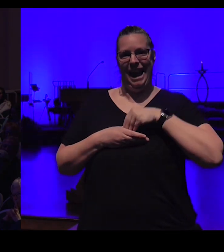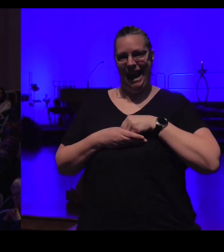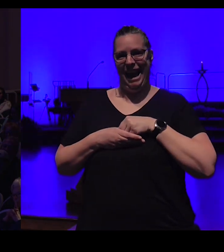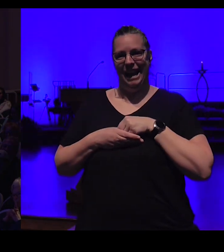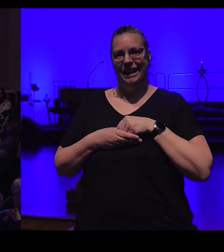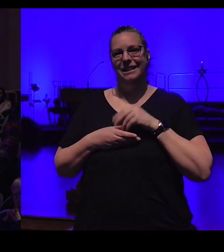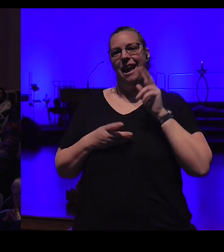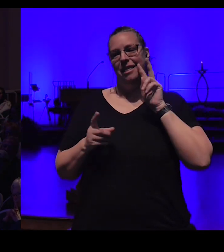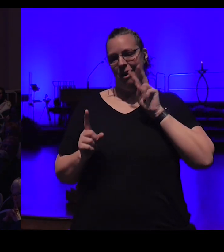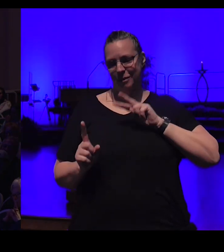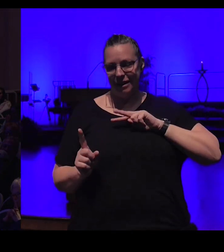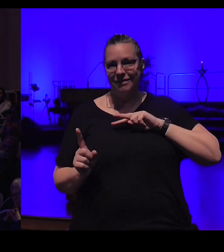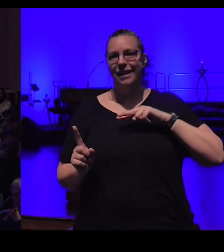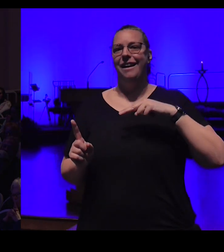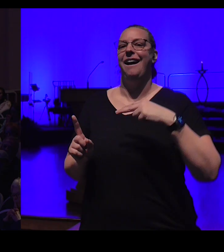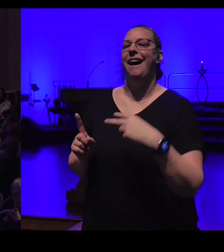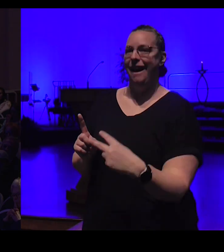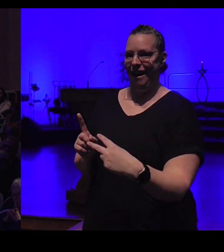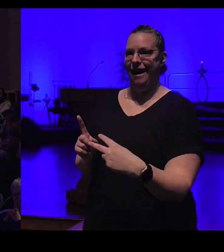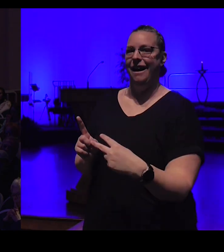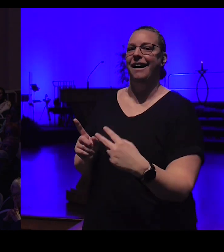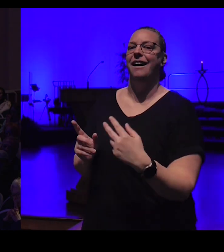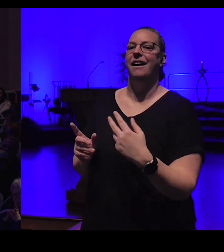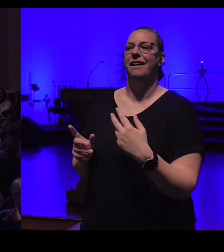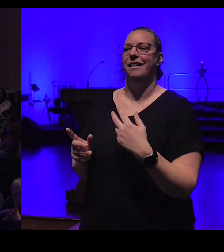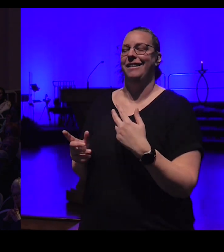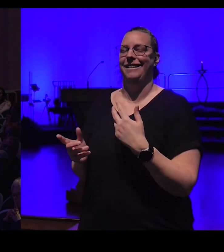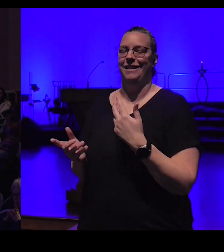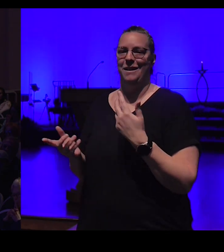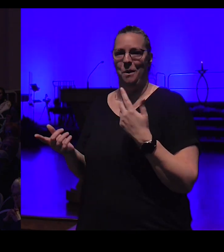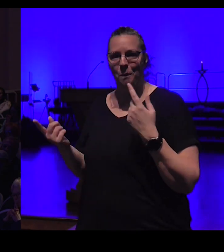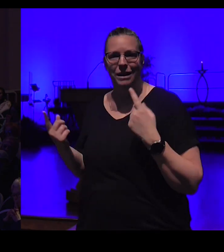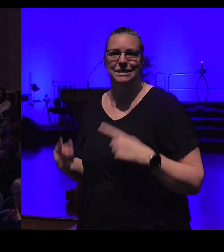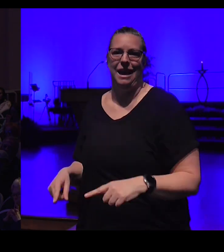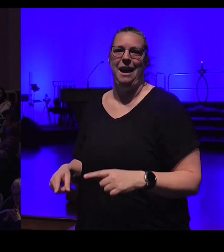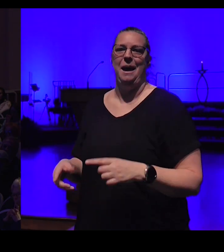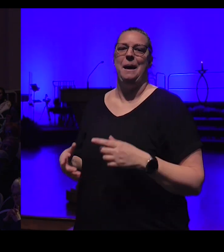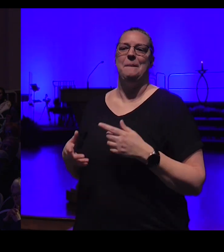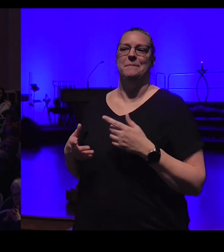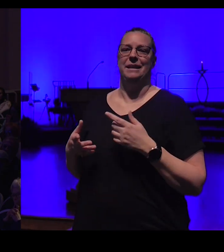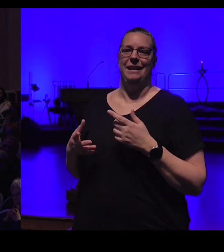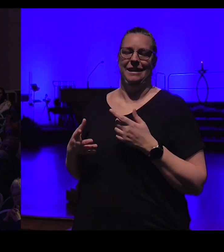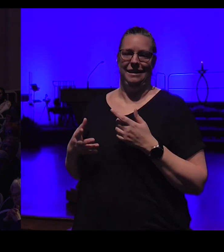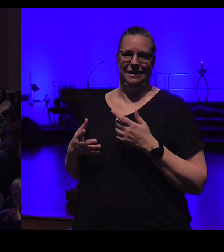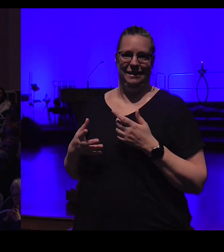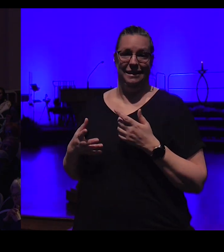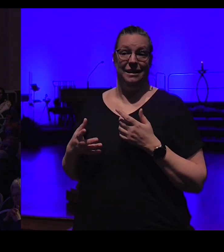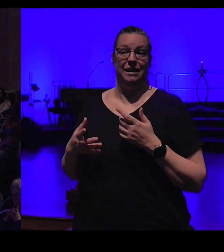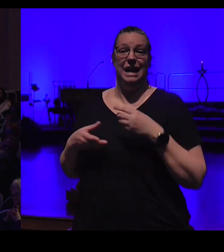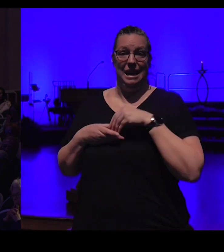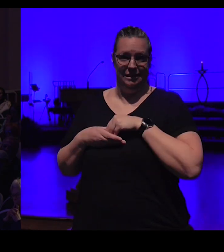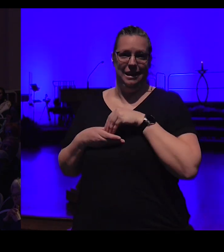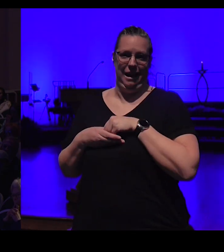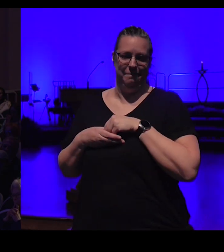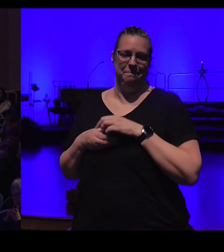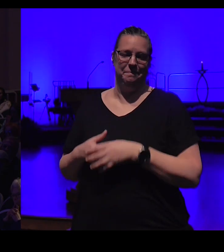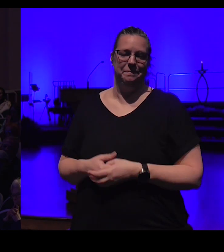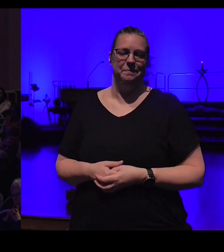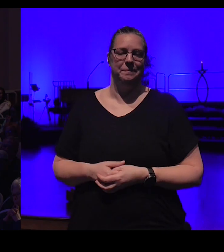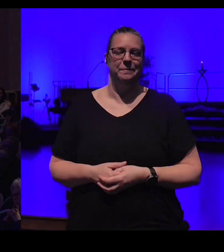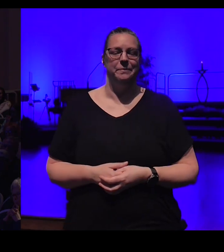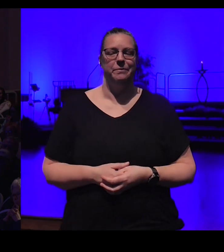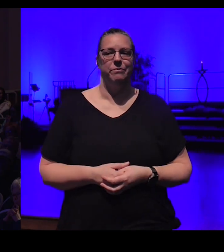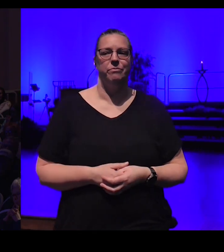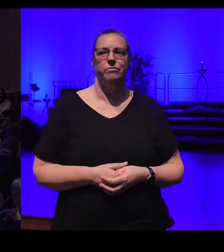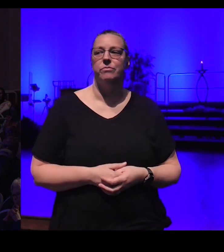perceived weaknesses, the perceived vulnerabilities, the perceived frailties within. You know, I